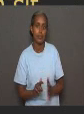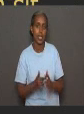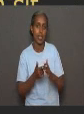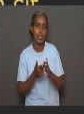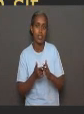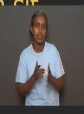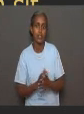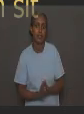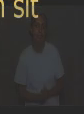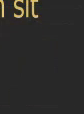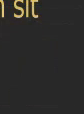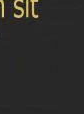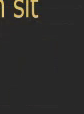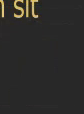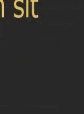Begin.